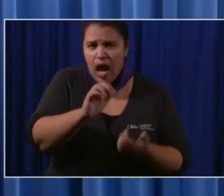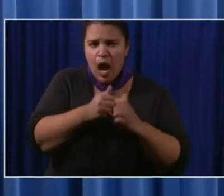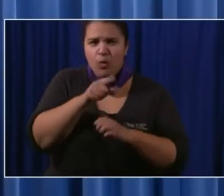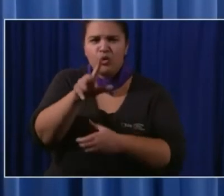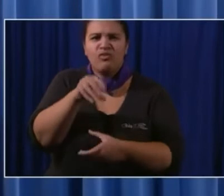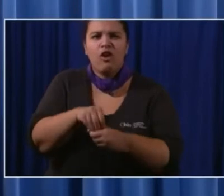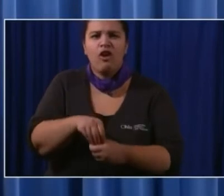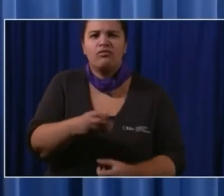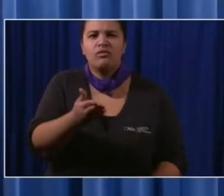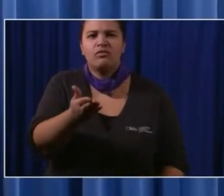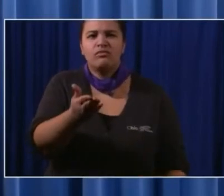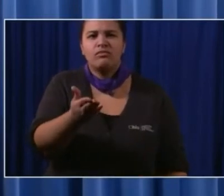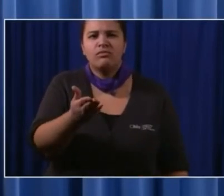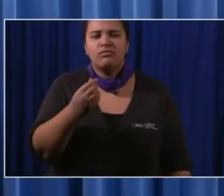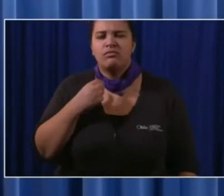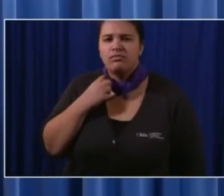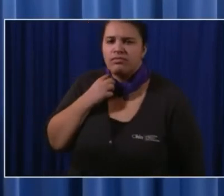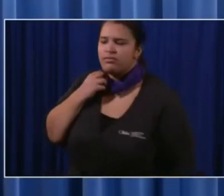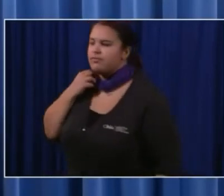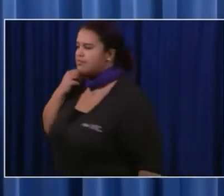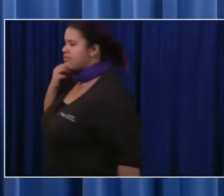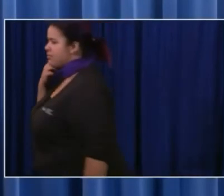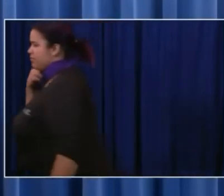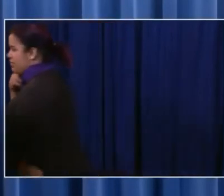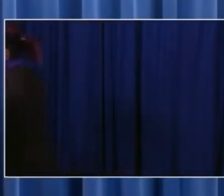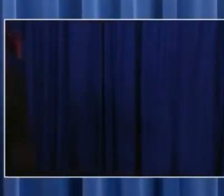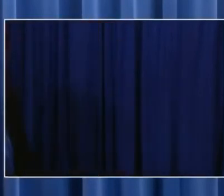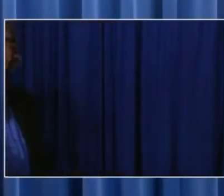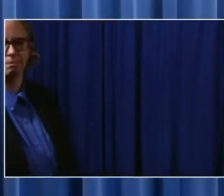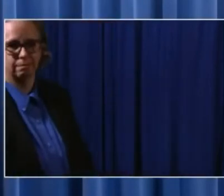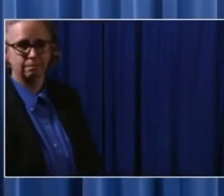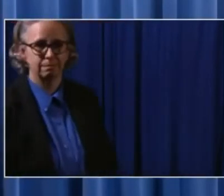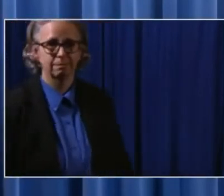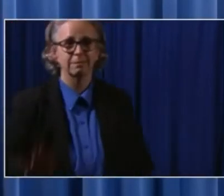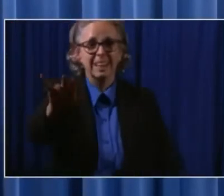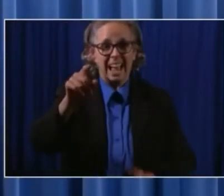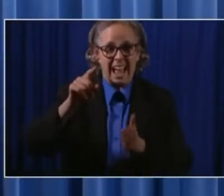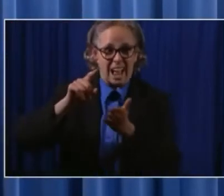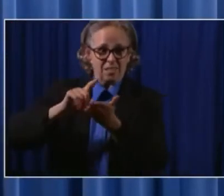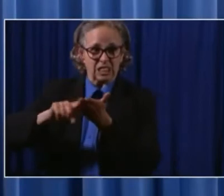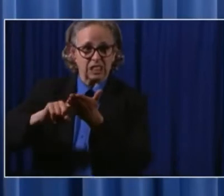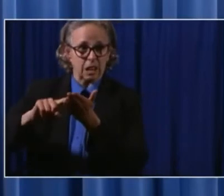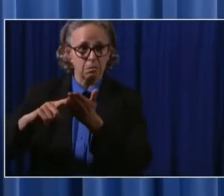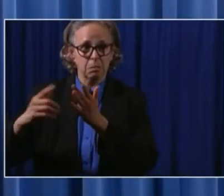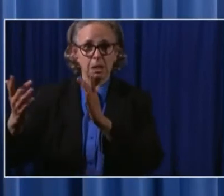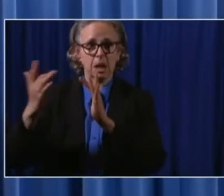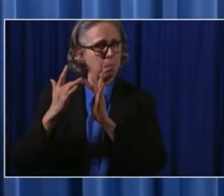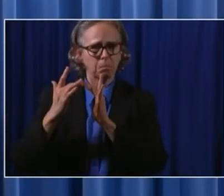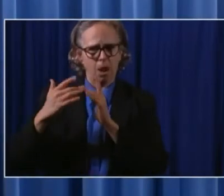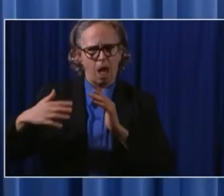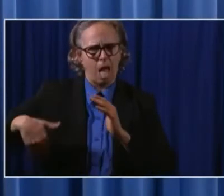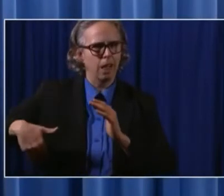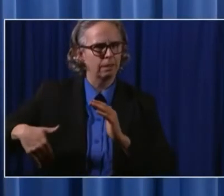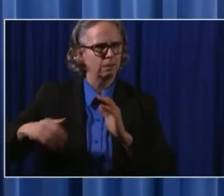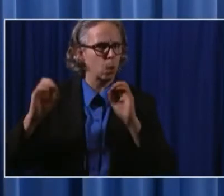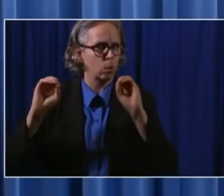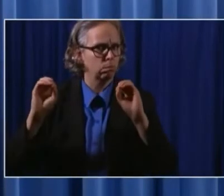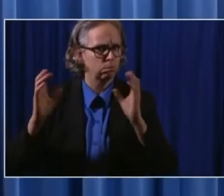Well, I've had no contact with the investigators. The first time I heard about this was yesterday morning. So I've